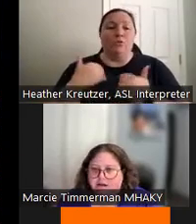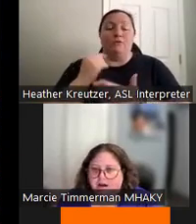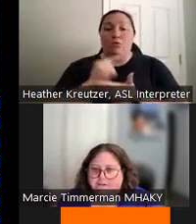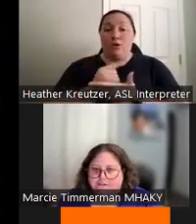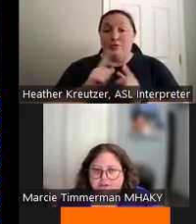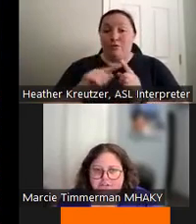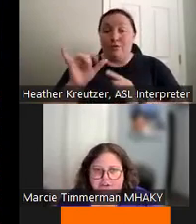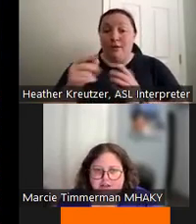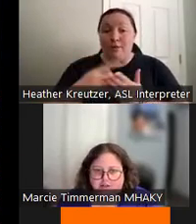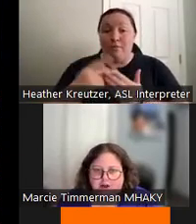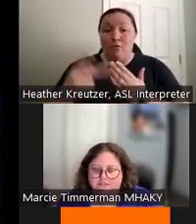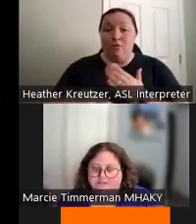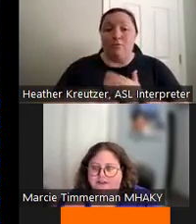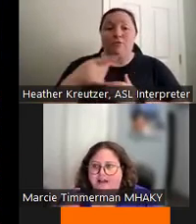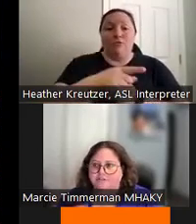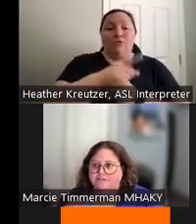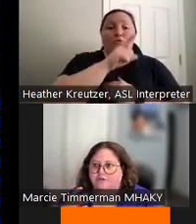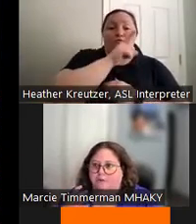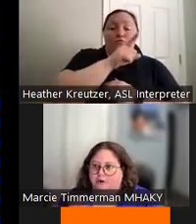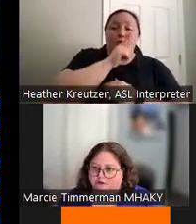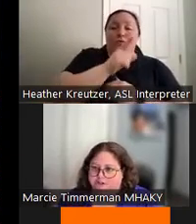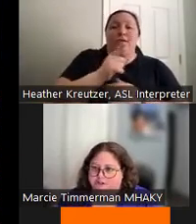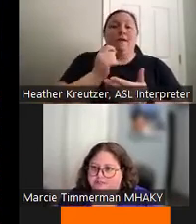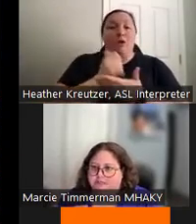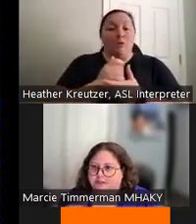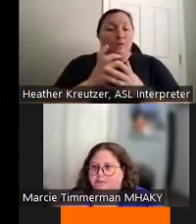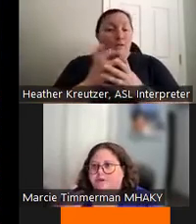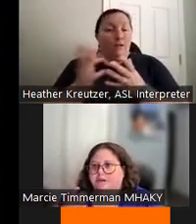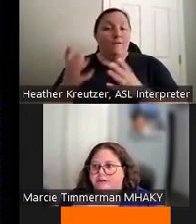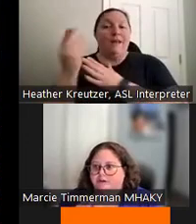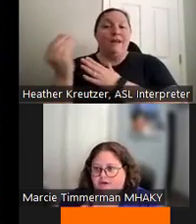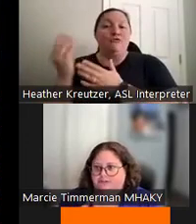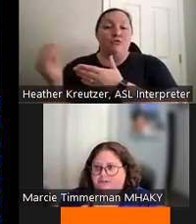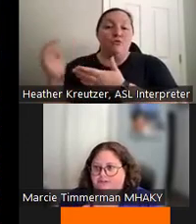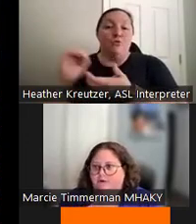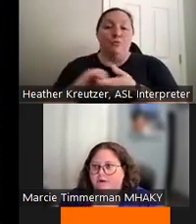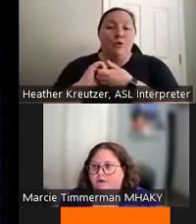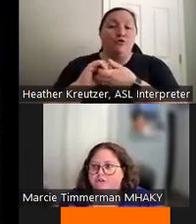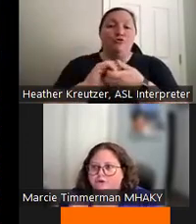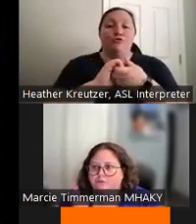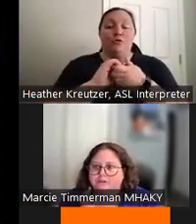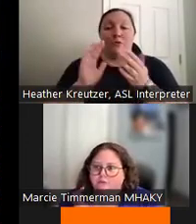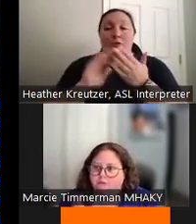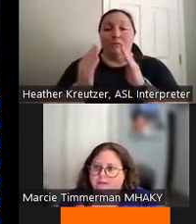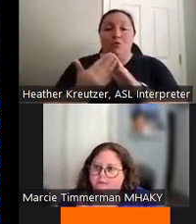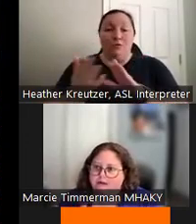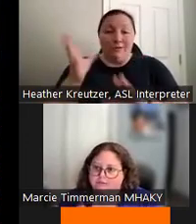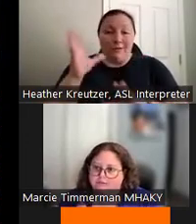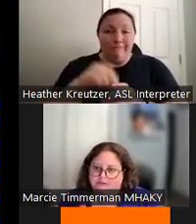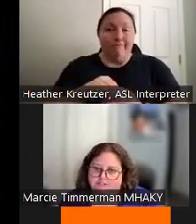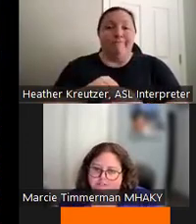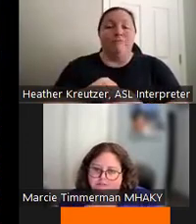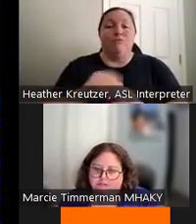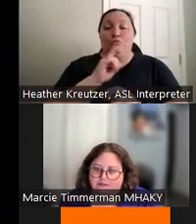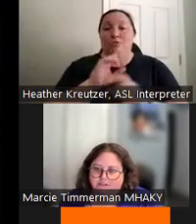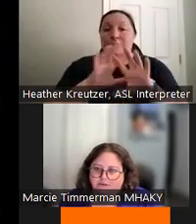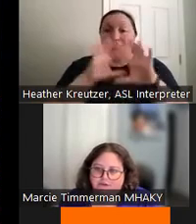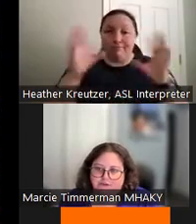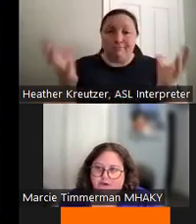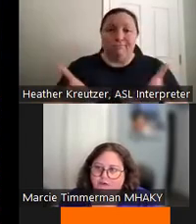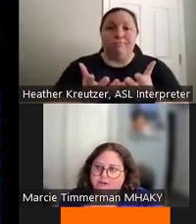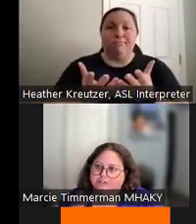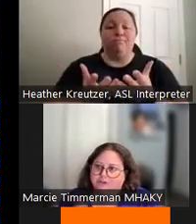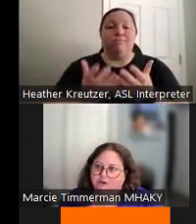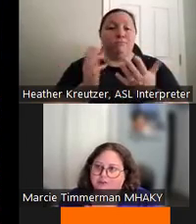really been fostering lots of external partnerships and community integration, though, to really wrap around services around